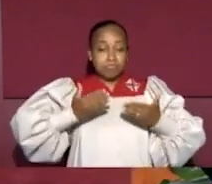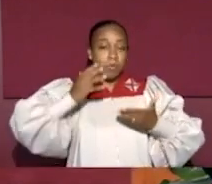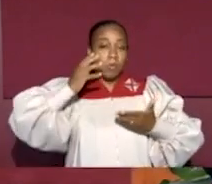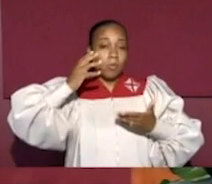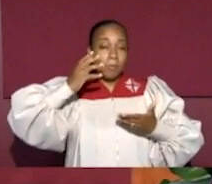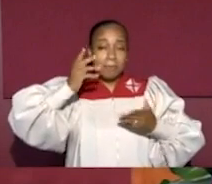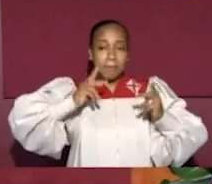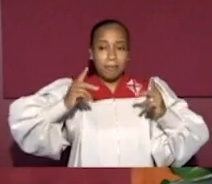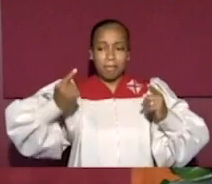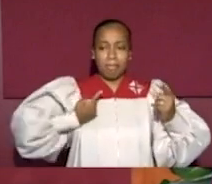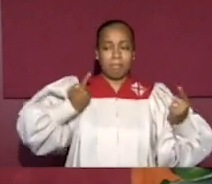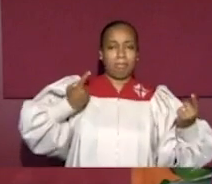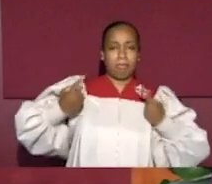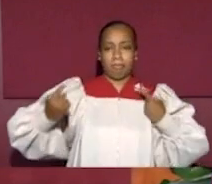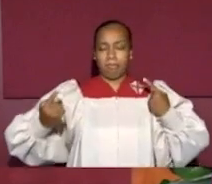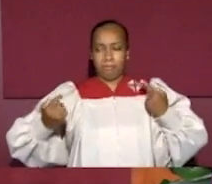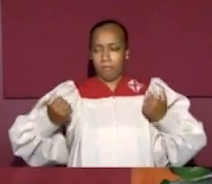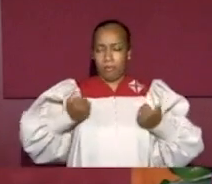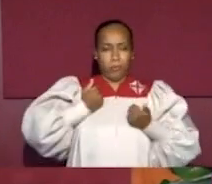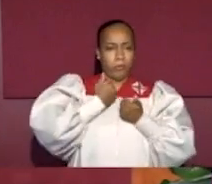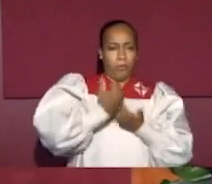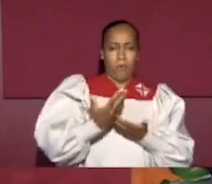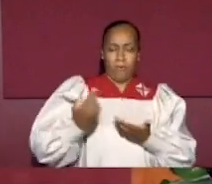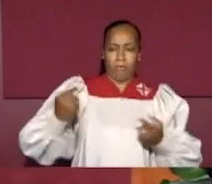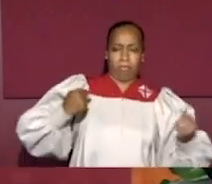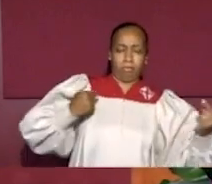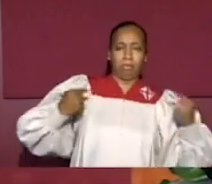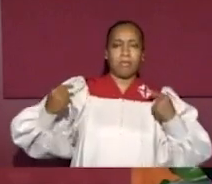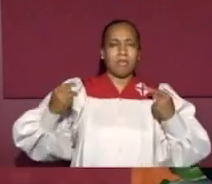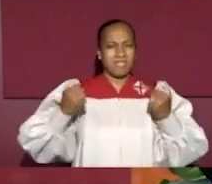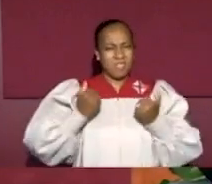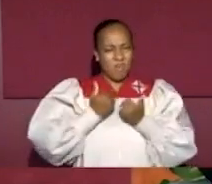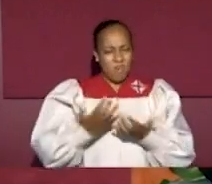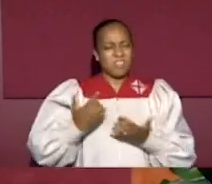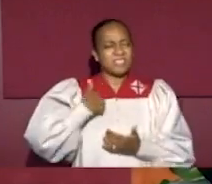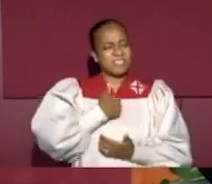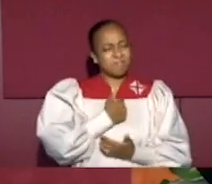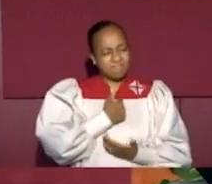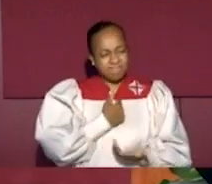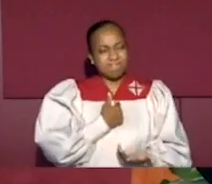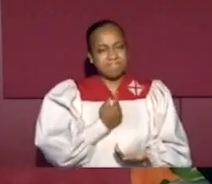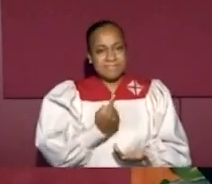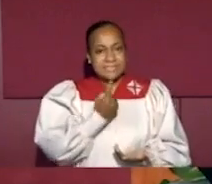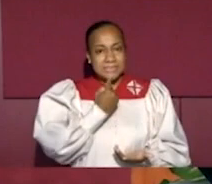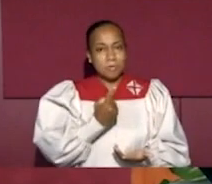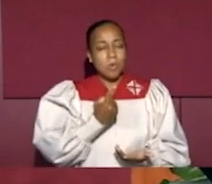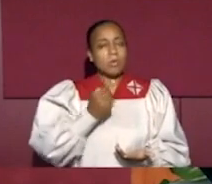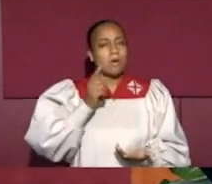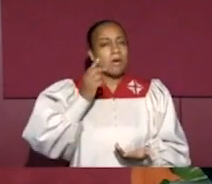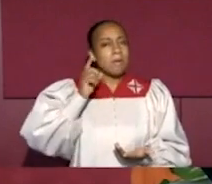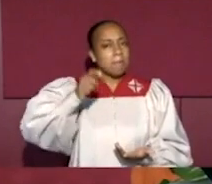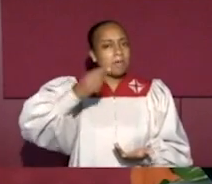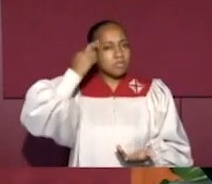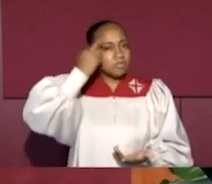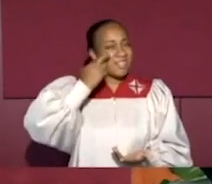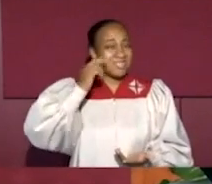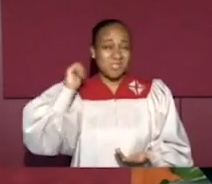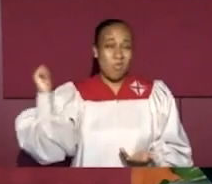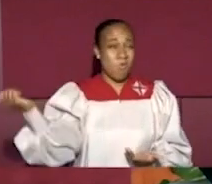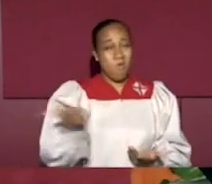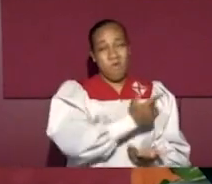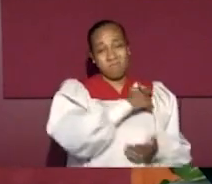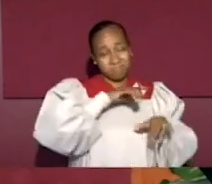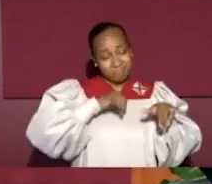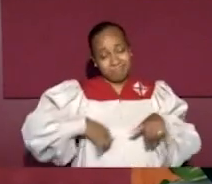do things or cause things in our lives that cause us to be disappointed. So we have to realize, listen, everybody, saint